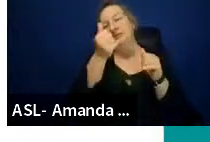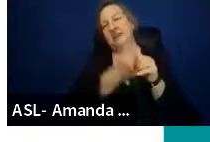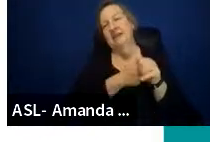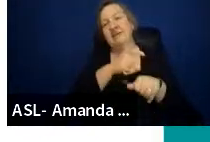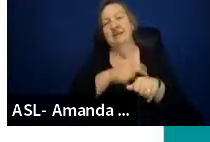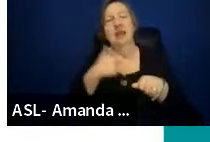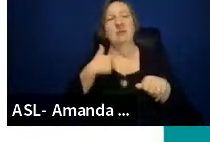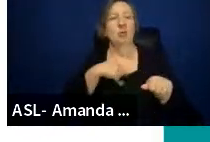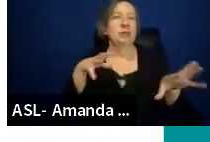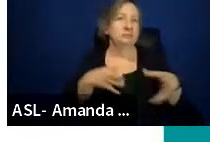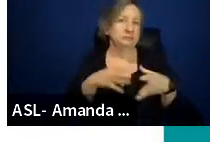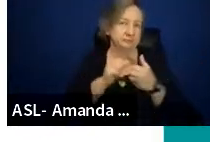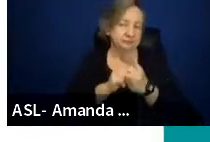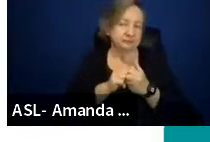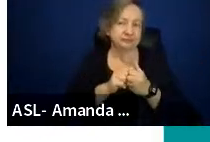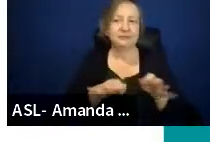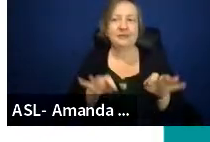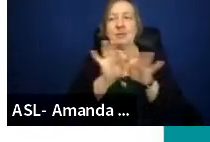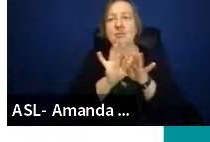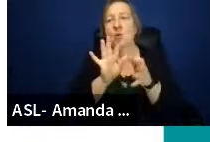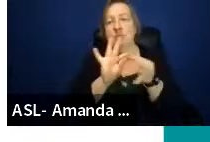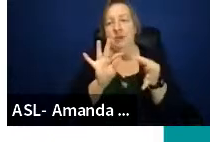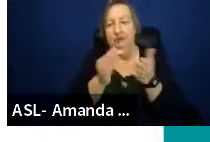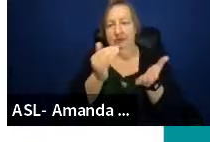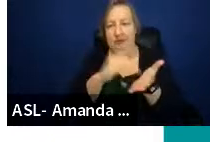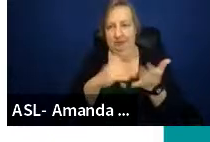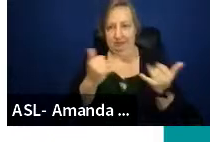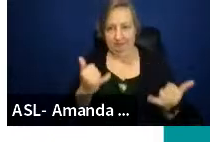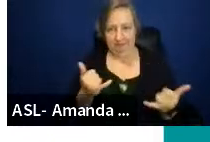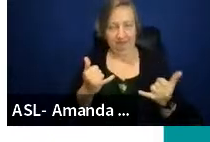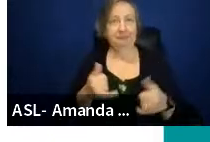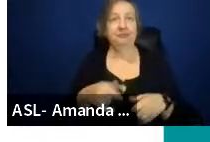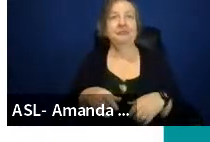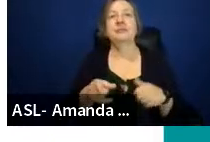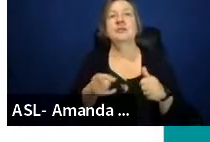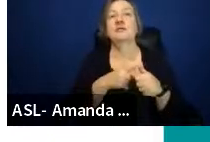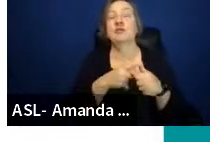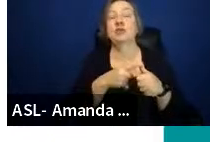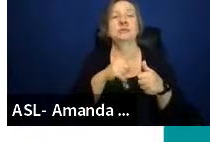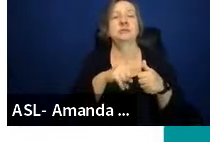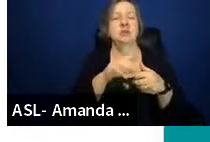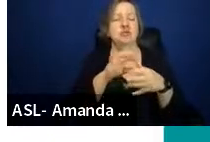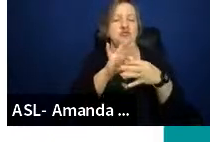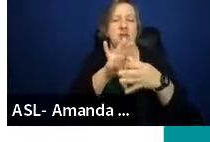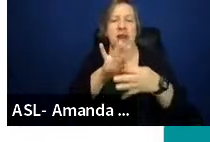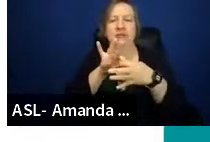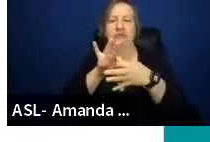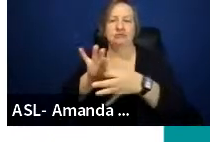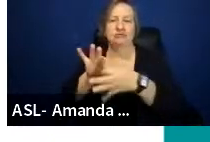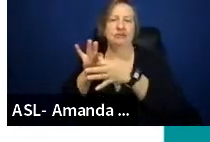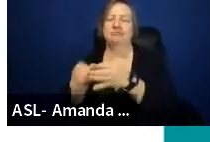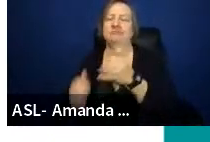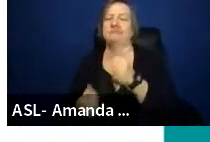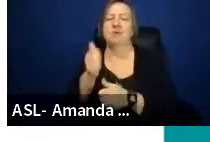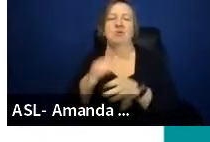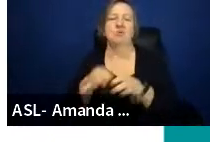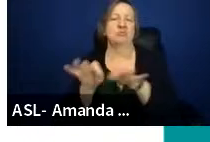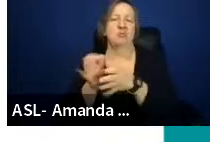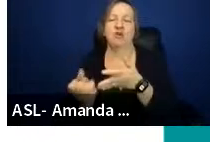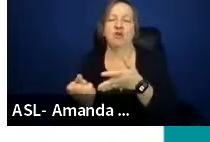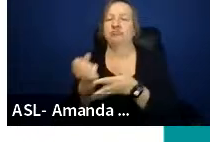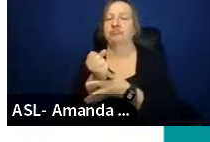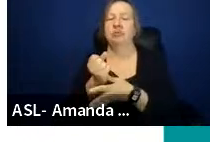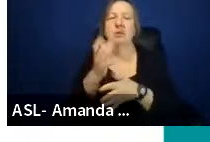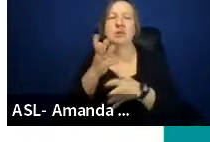it's important that we mention these again. First, at the top of our list is putting relationships first. We want to stay focused on our